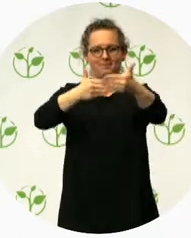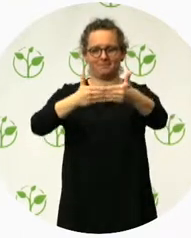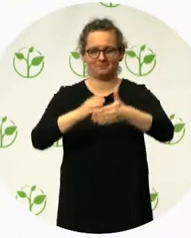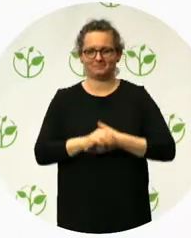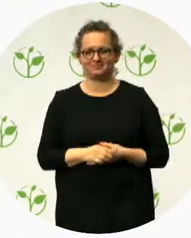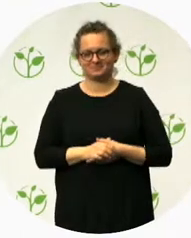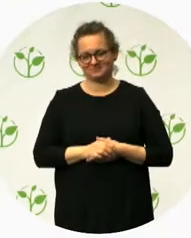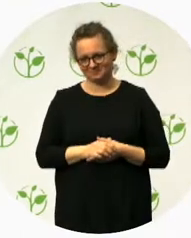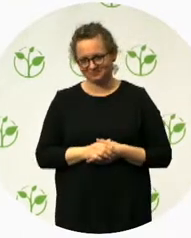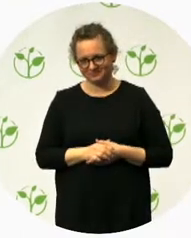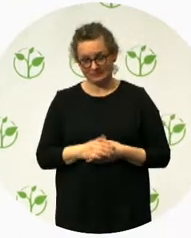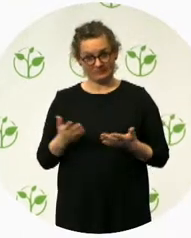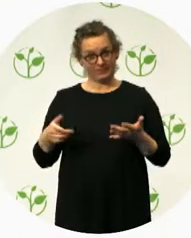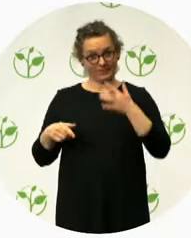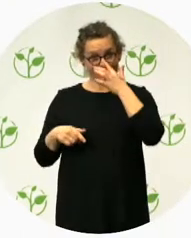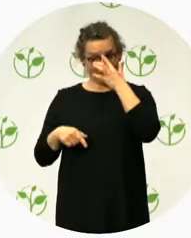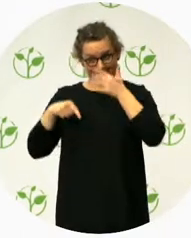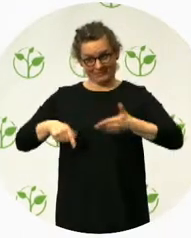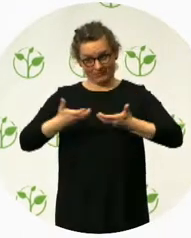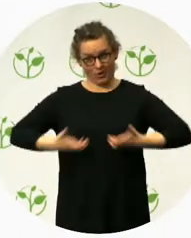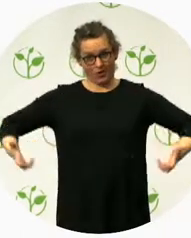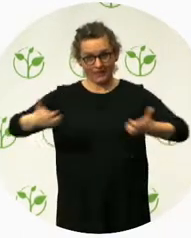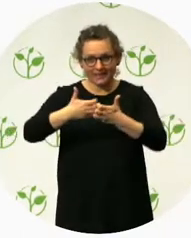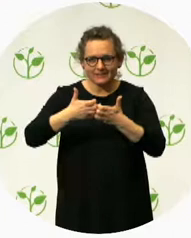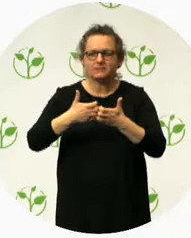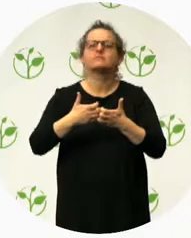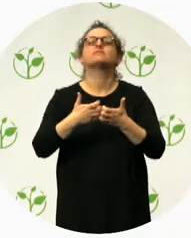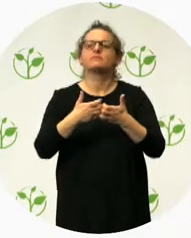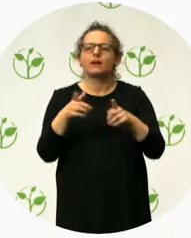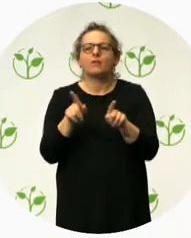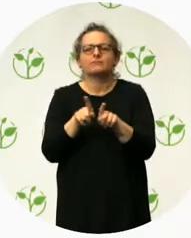to realize the objectives of the Convention.